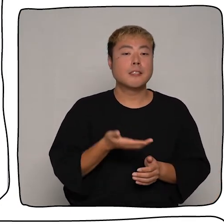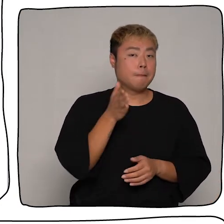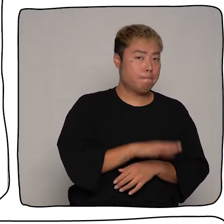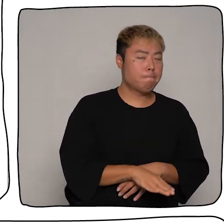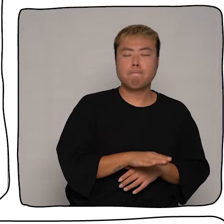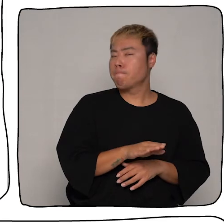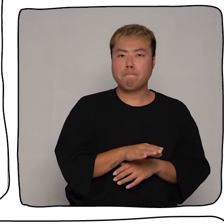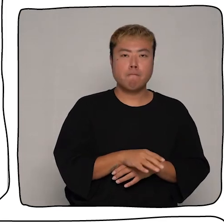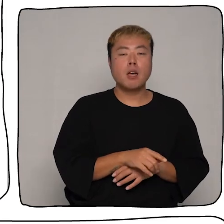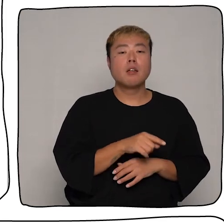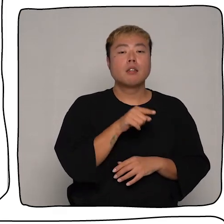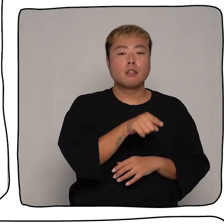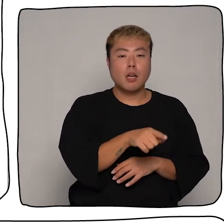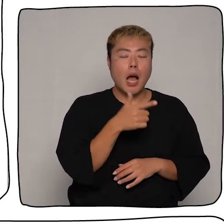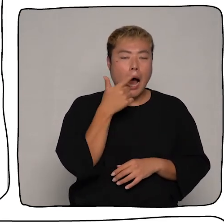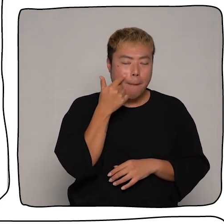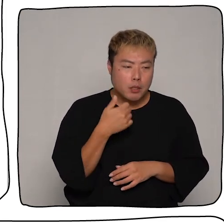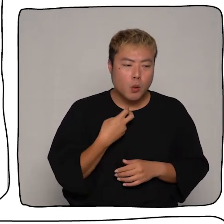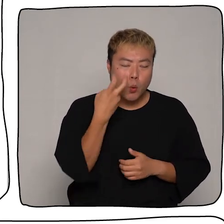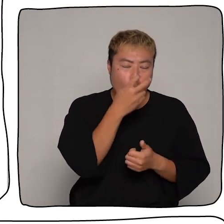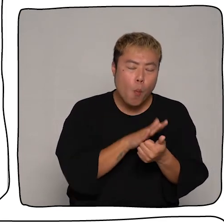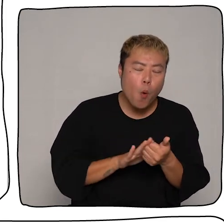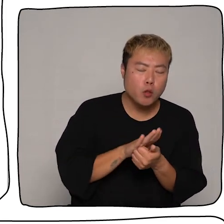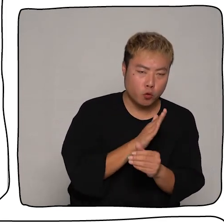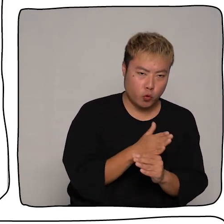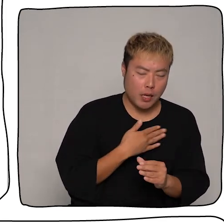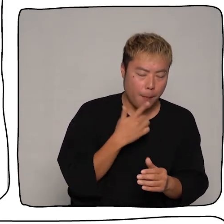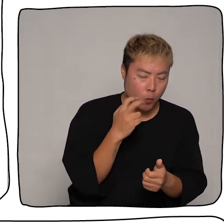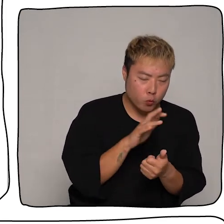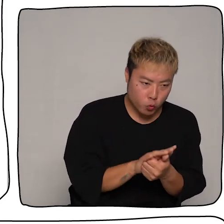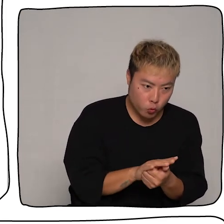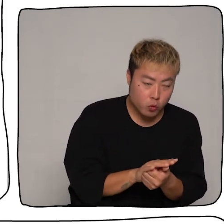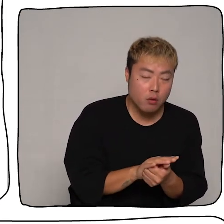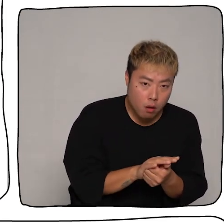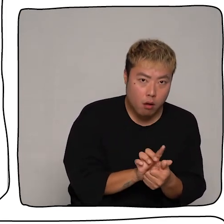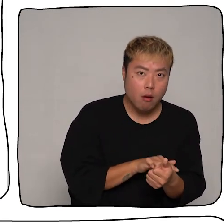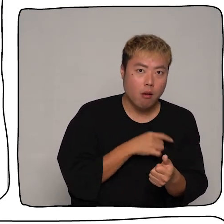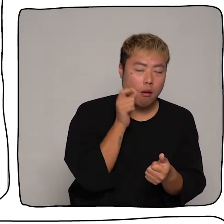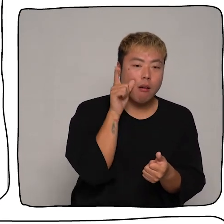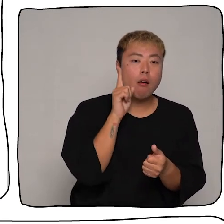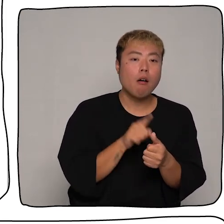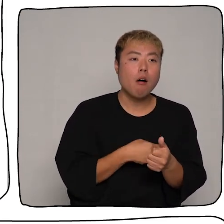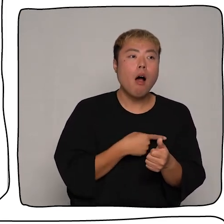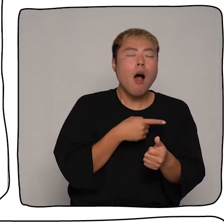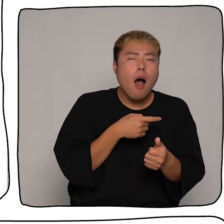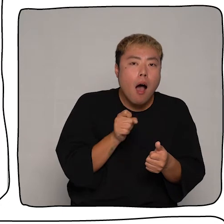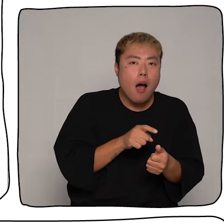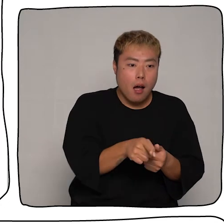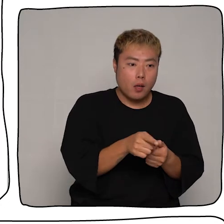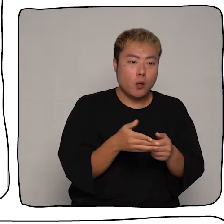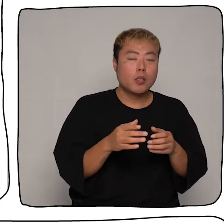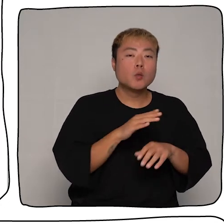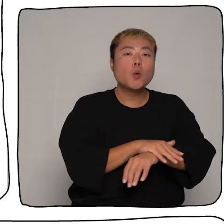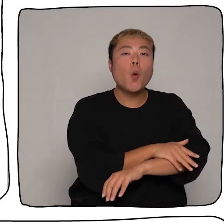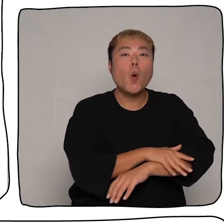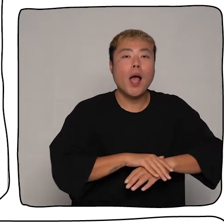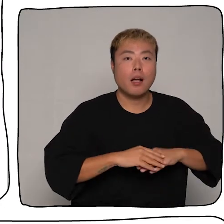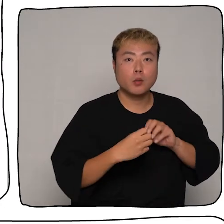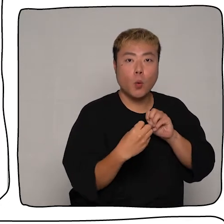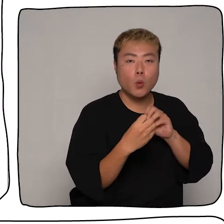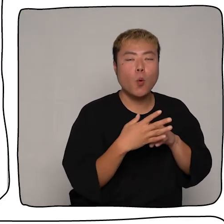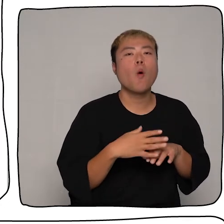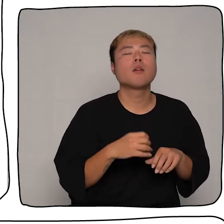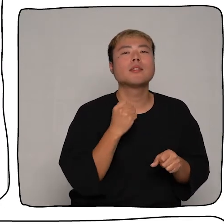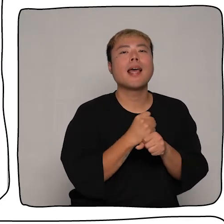However, when he realized he was carrying his father, haptic communication got generative.